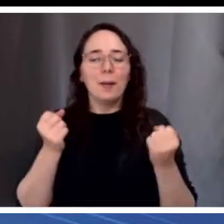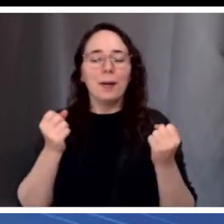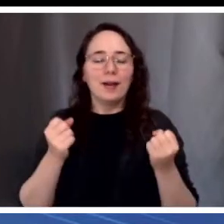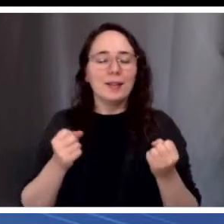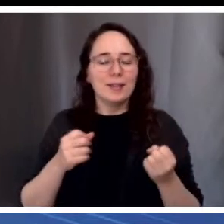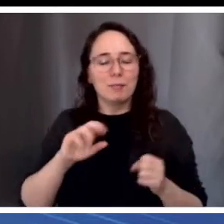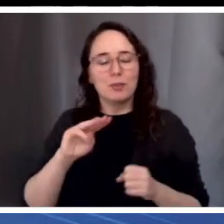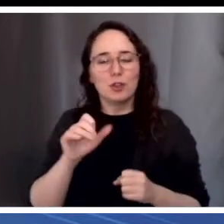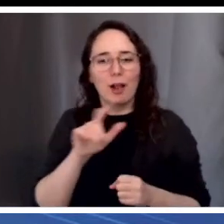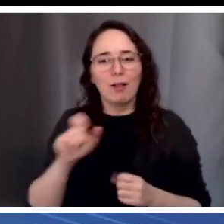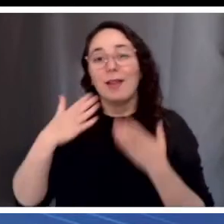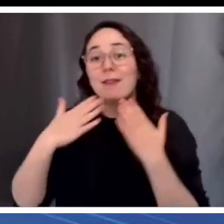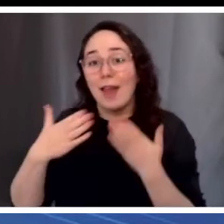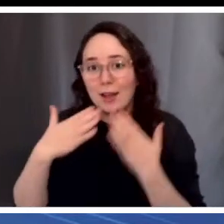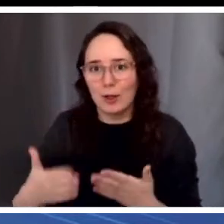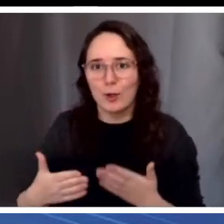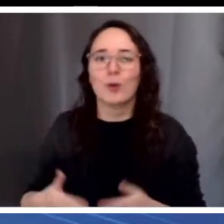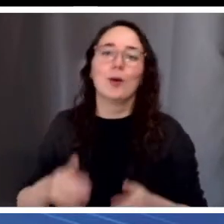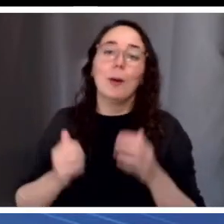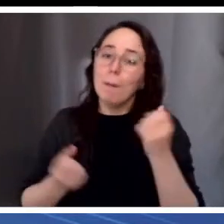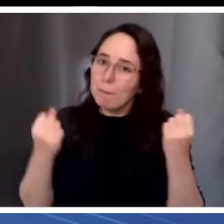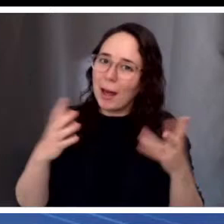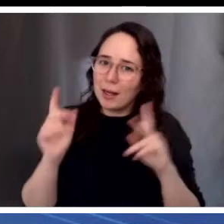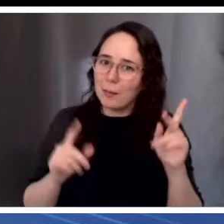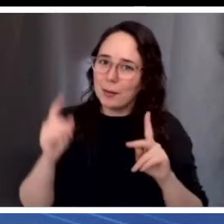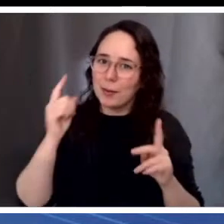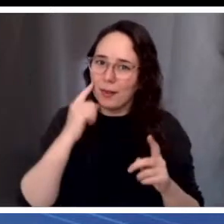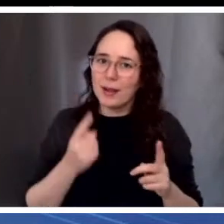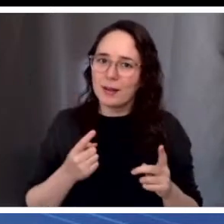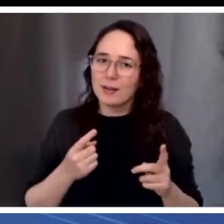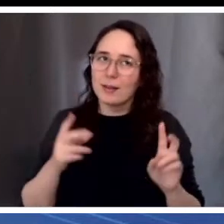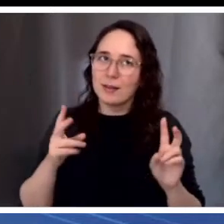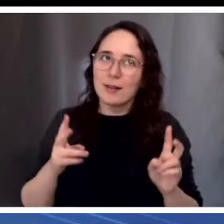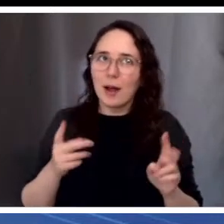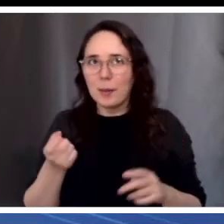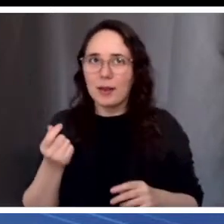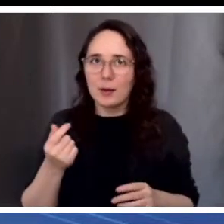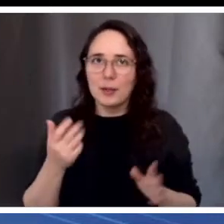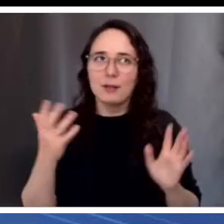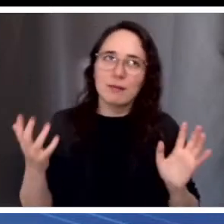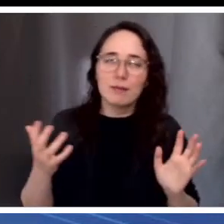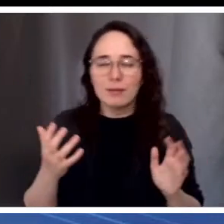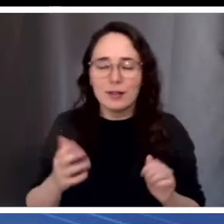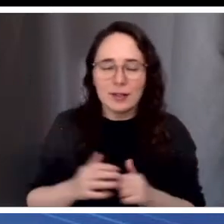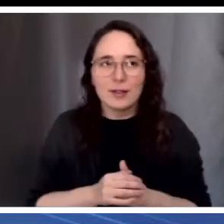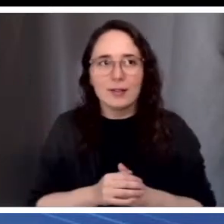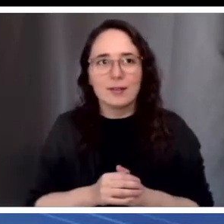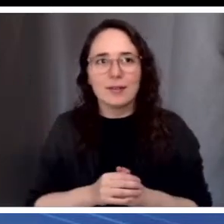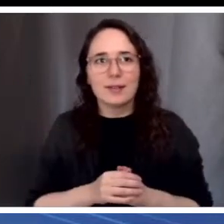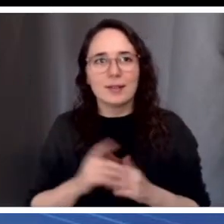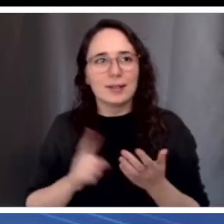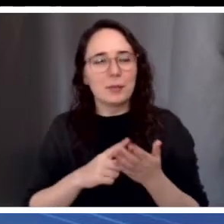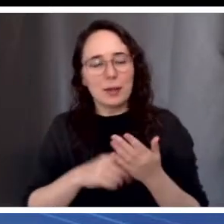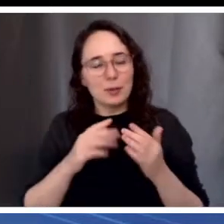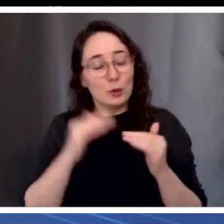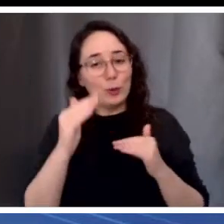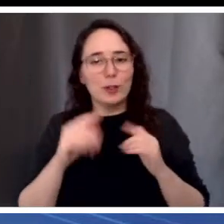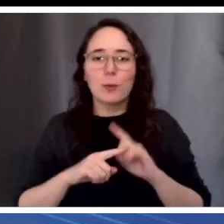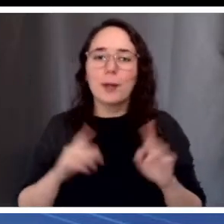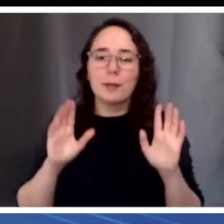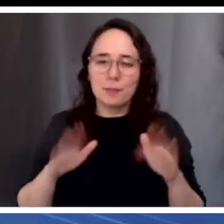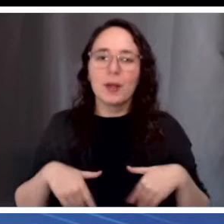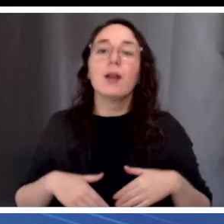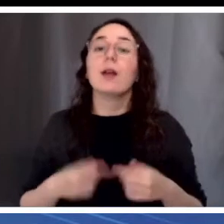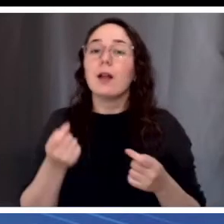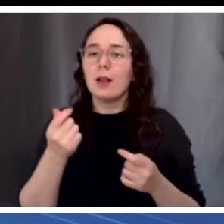So I appreciate that without even actually having an opportunity to sit with me. This is a very unusual journey, one of which I didn't expect